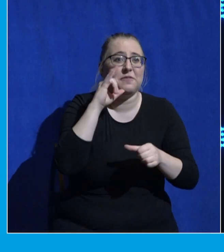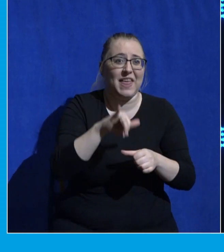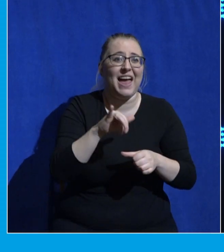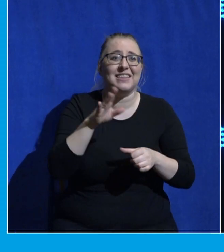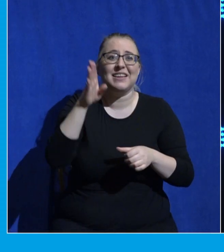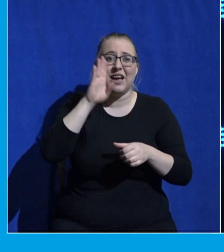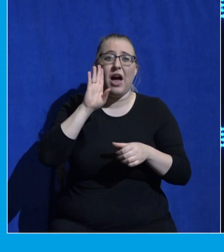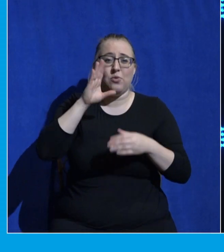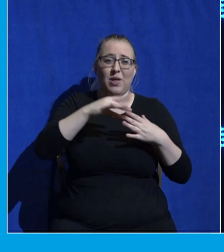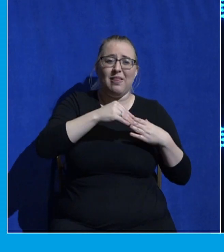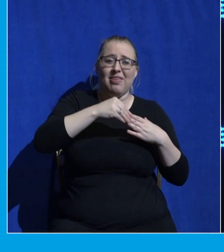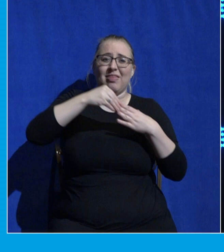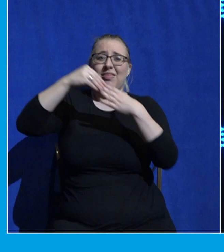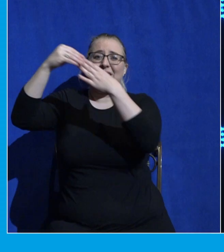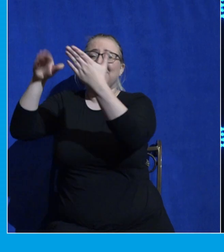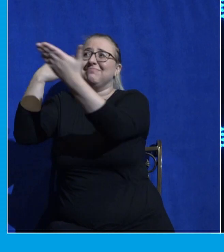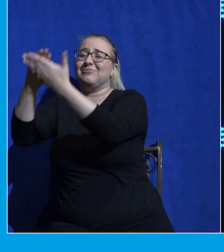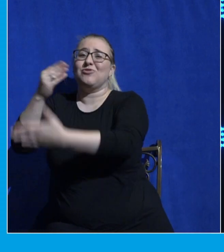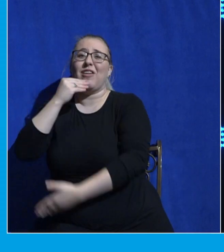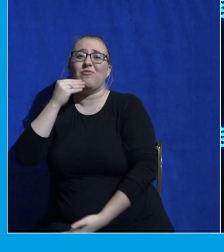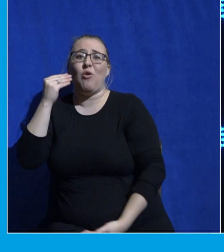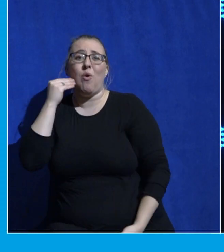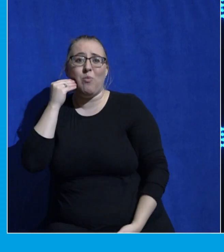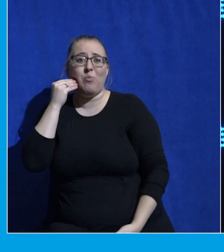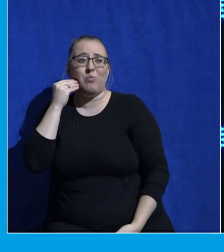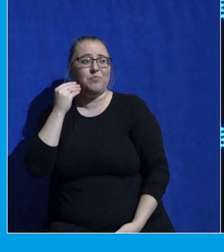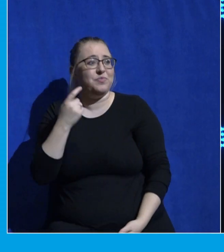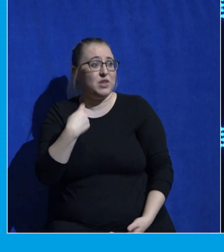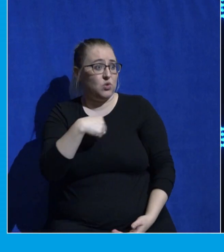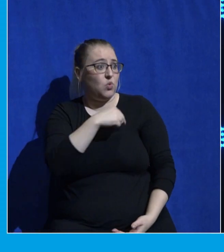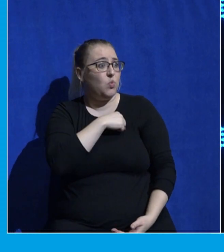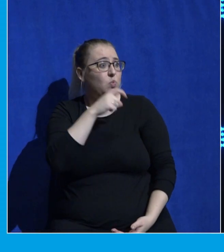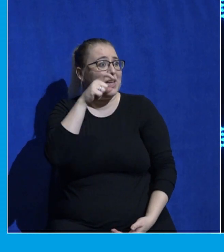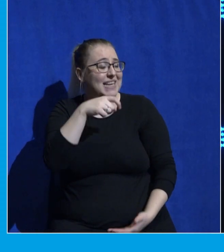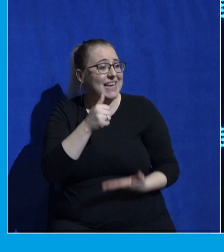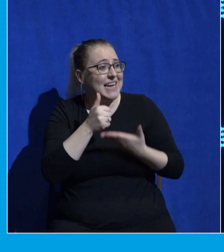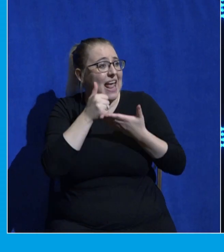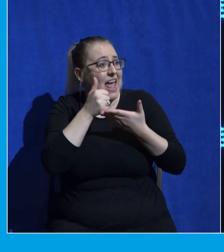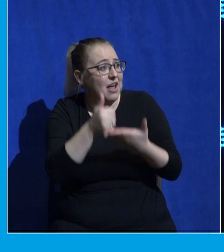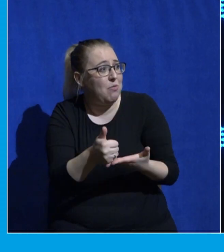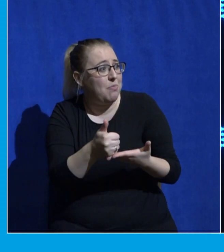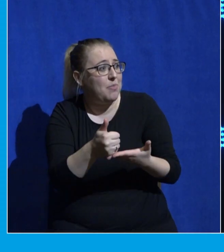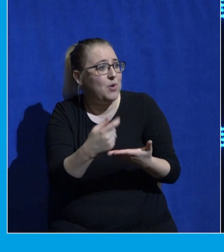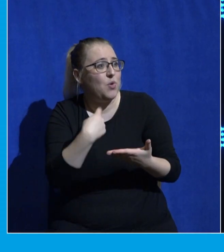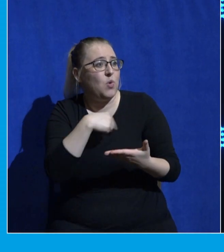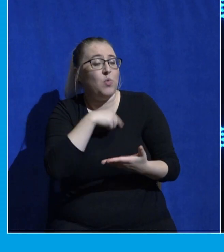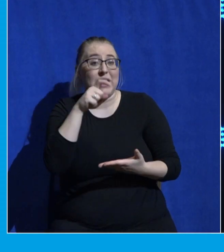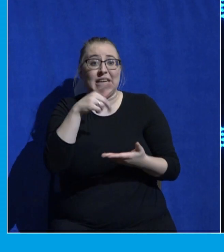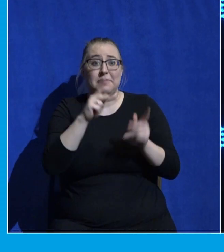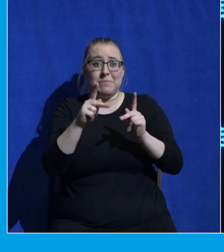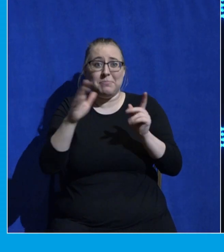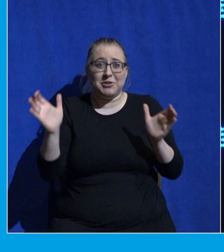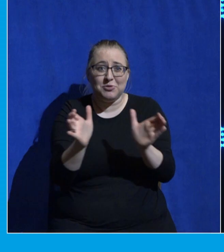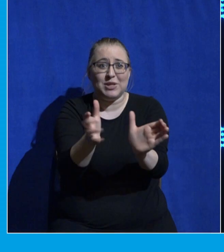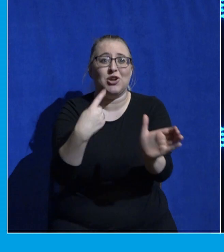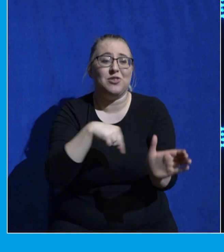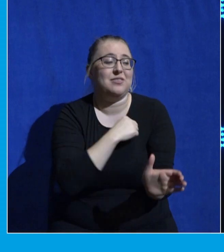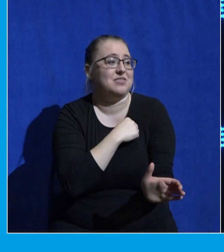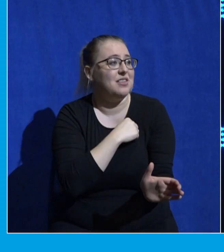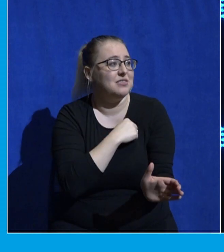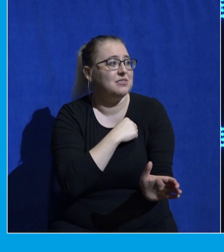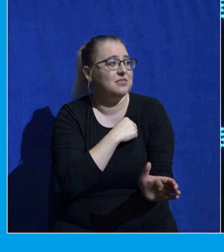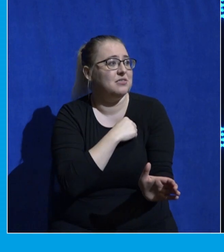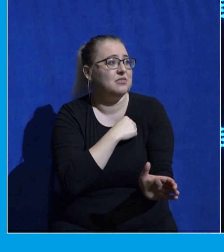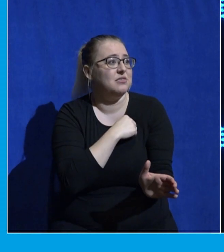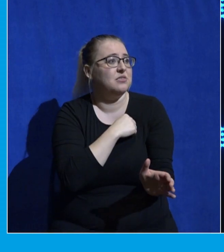Guys, we need help on this journey that we call life. We need encouragers. And so hear me today, on this rope trip that we call life, what